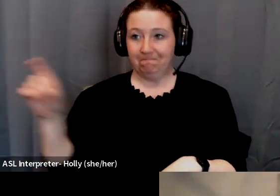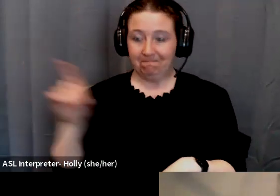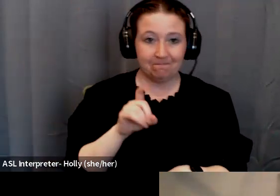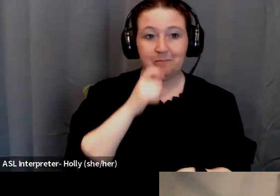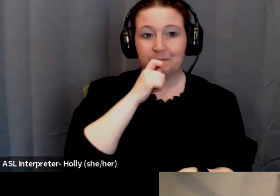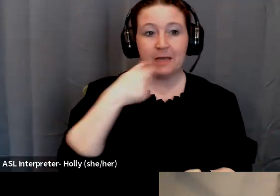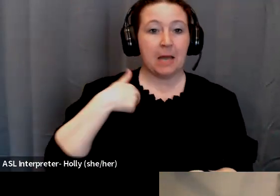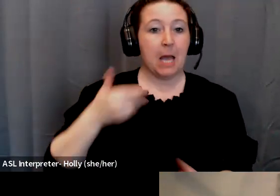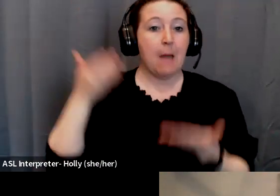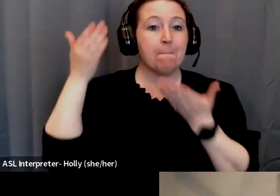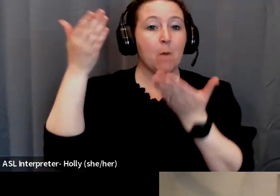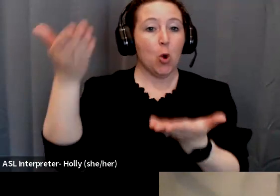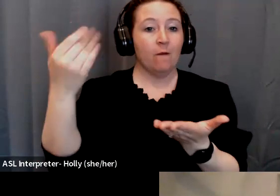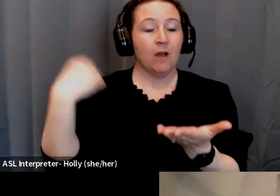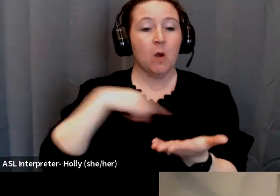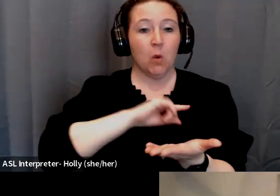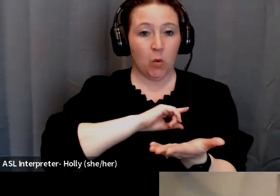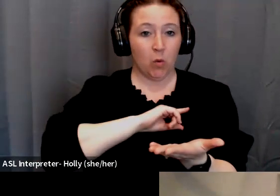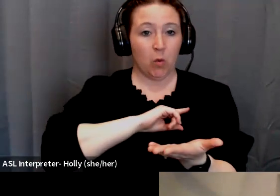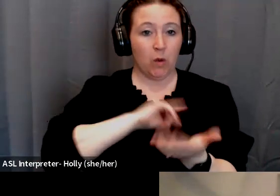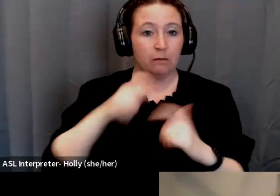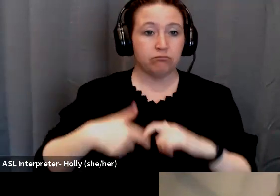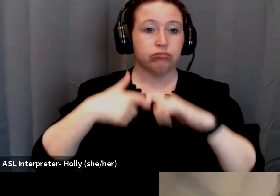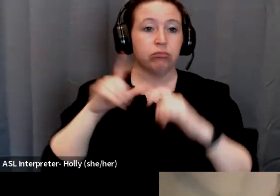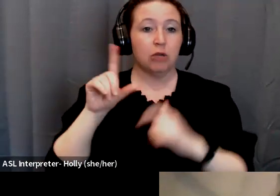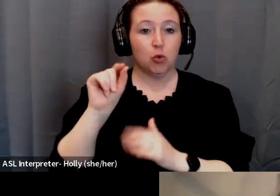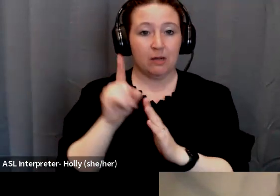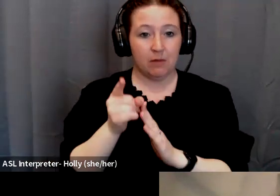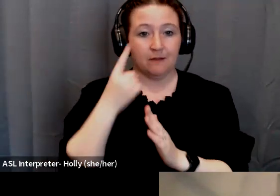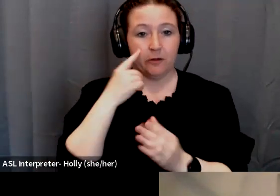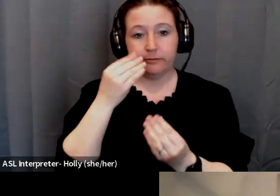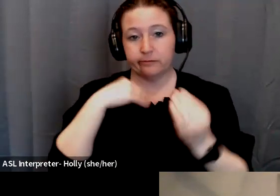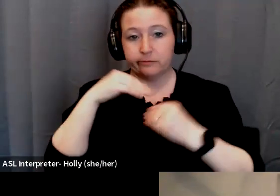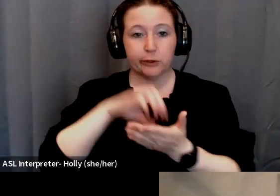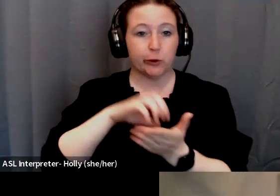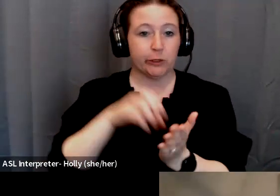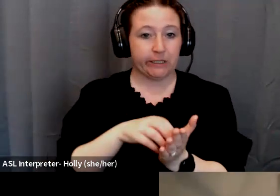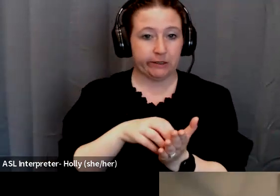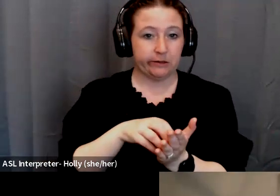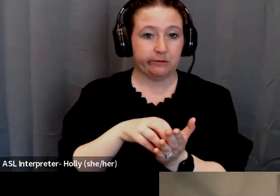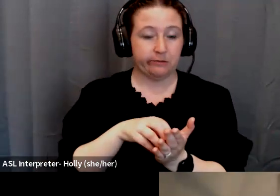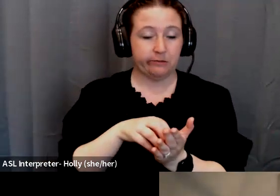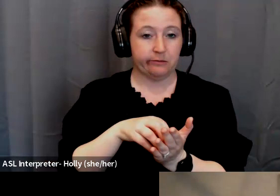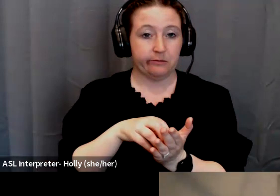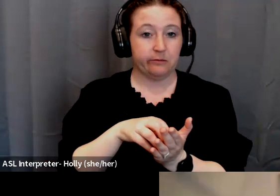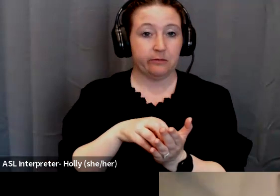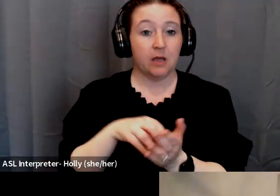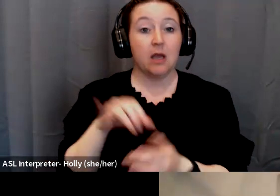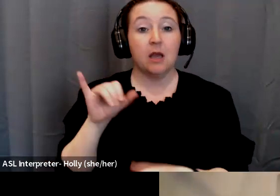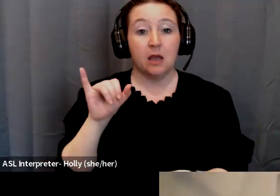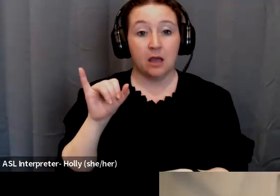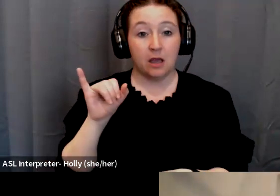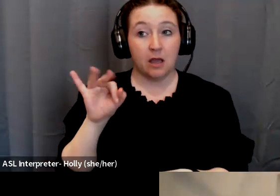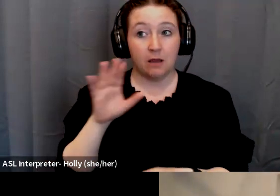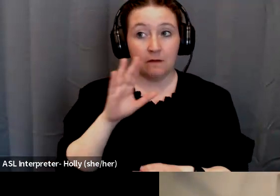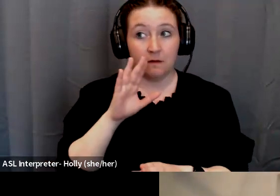I move that we take a 20-minute break so that we can have chocolate chip cookies. If it is stunned silence